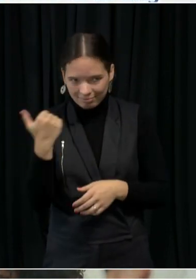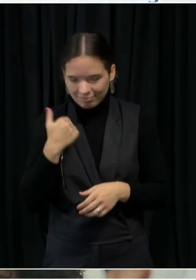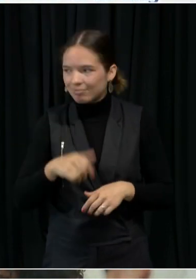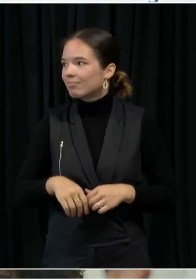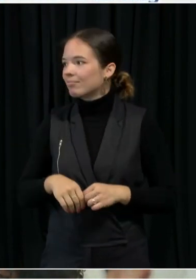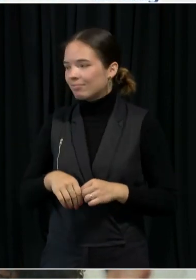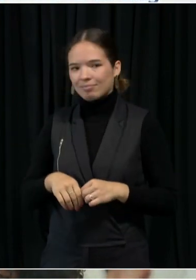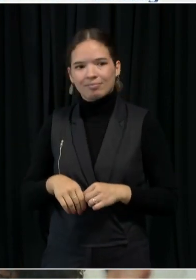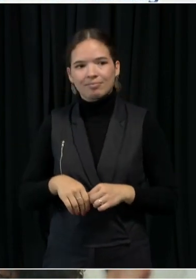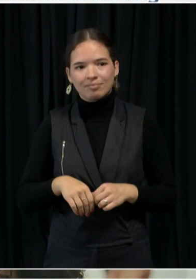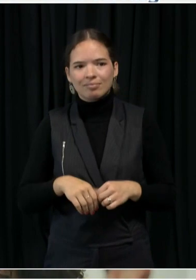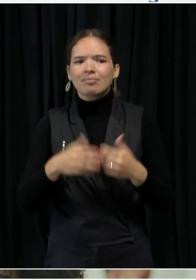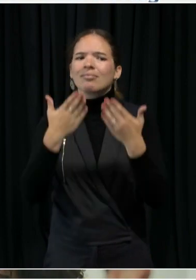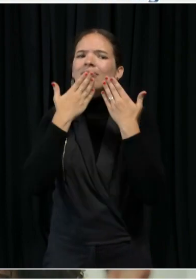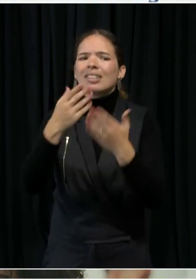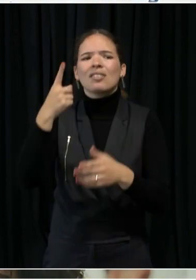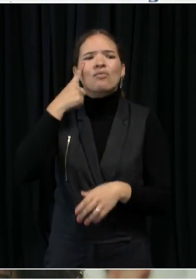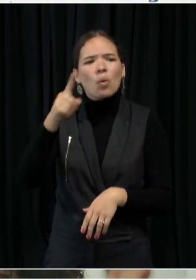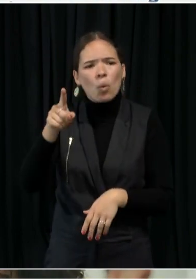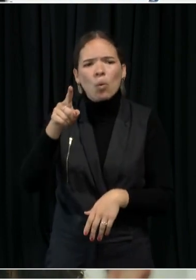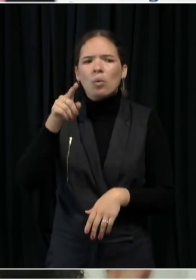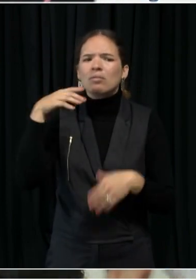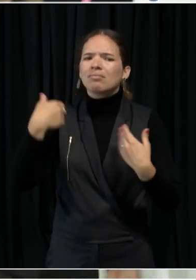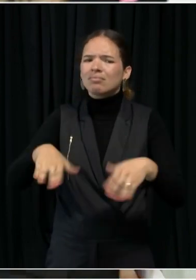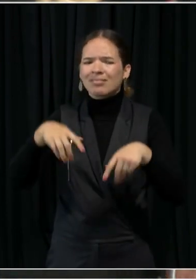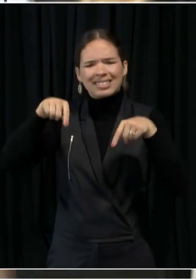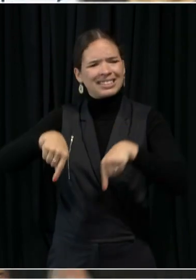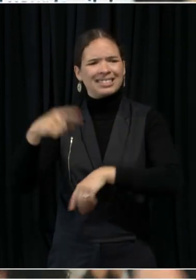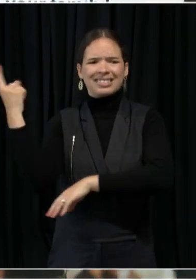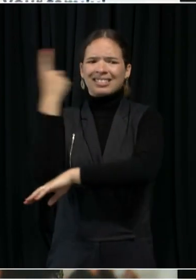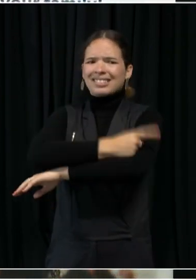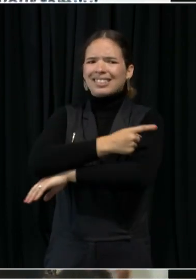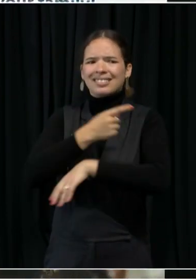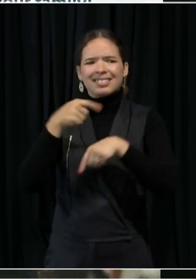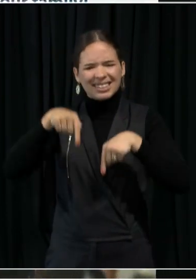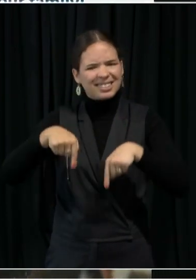see the success of this urgent care. Thank you.